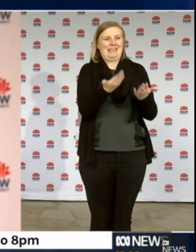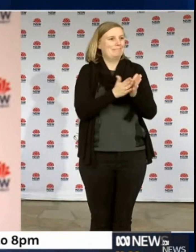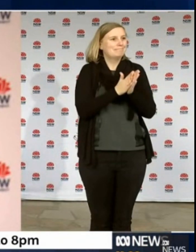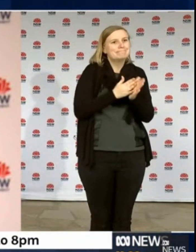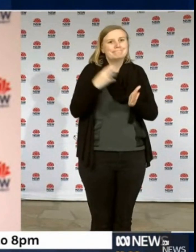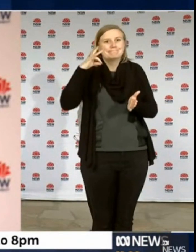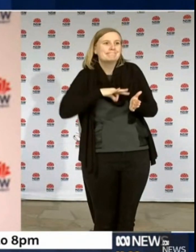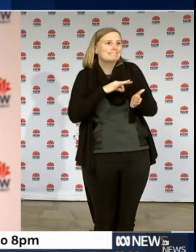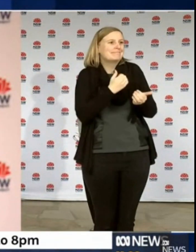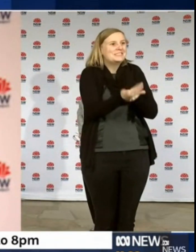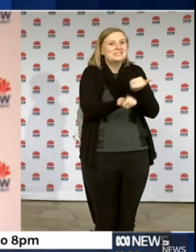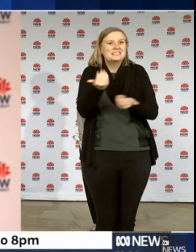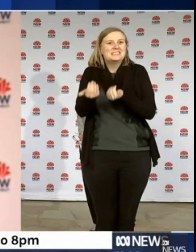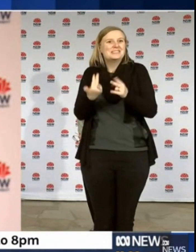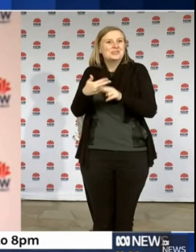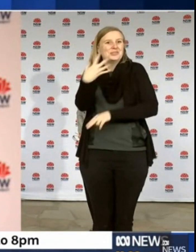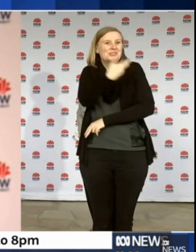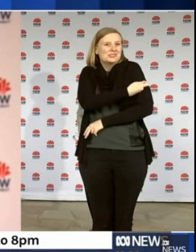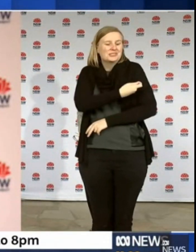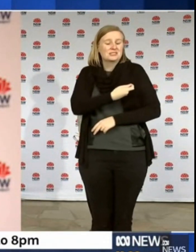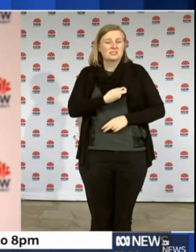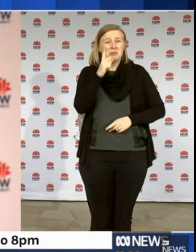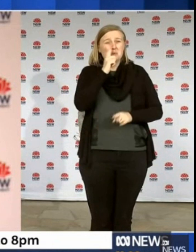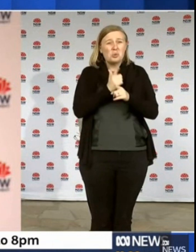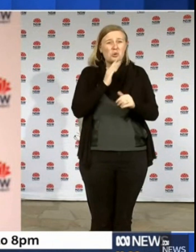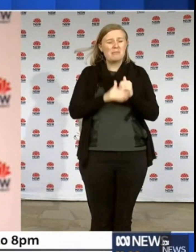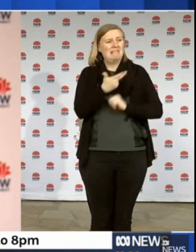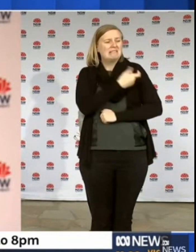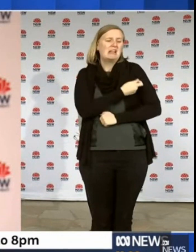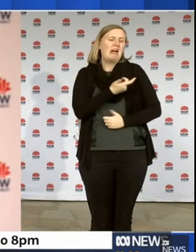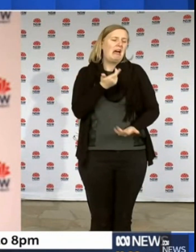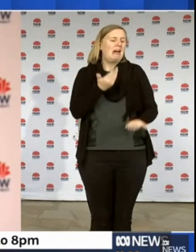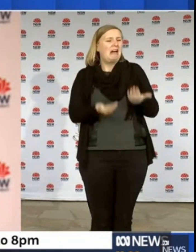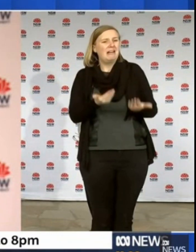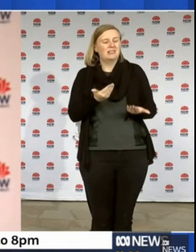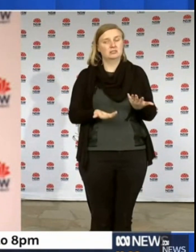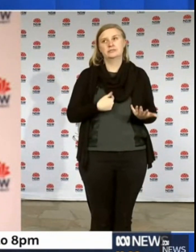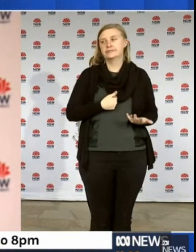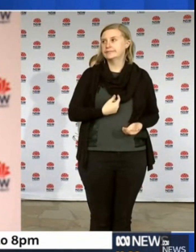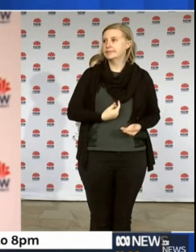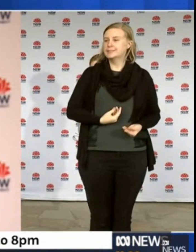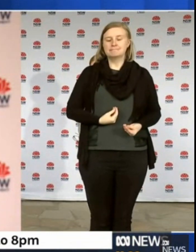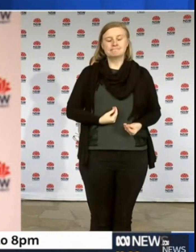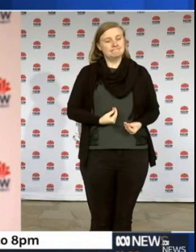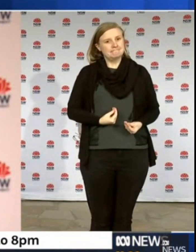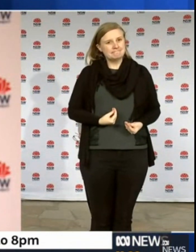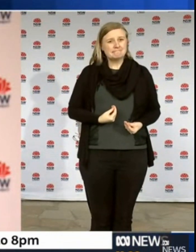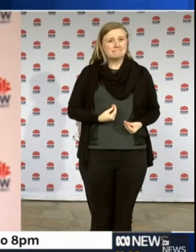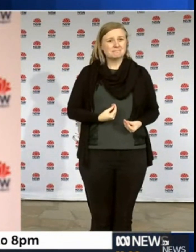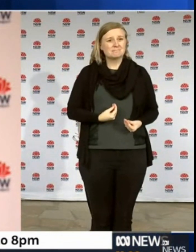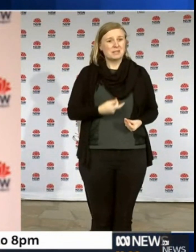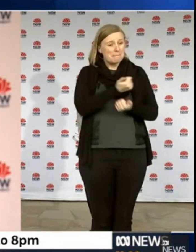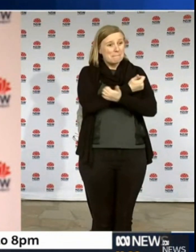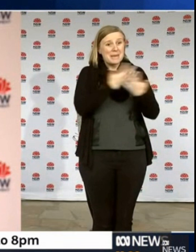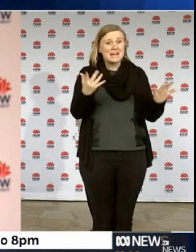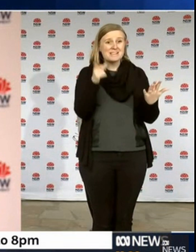high. When people talk about hesitancy, I shake my head, because we know from the people that have signed up registering their